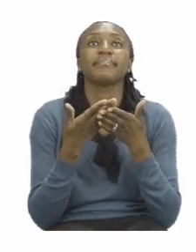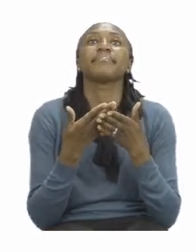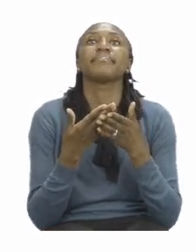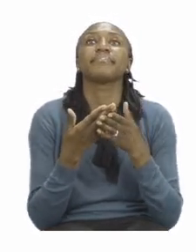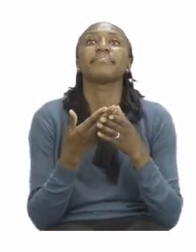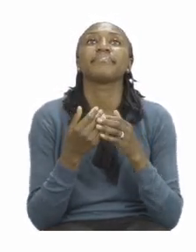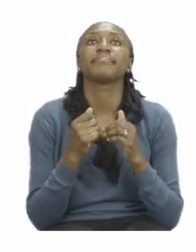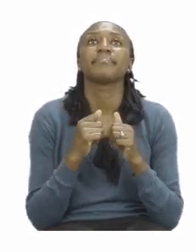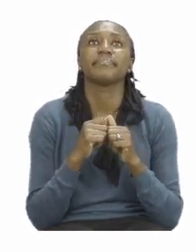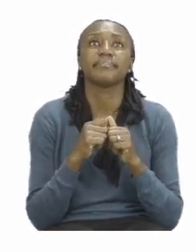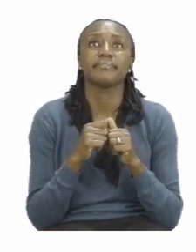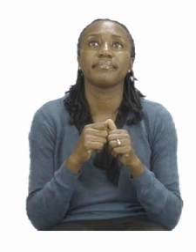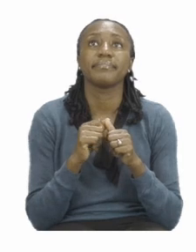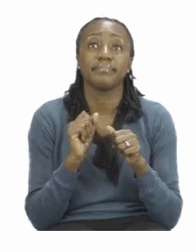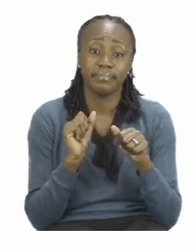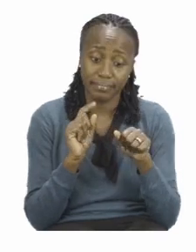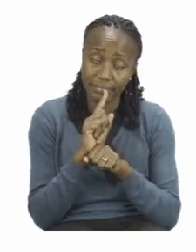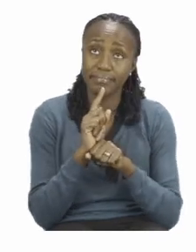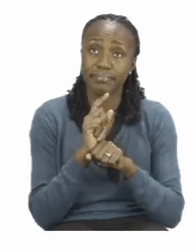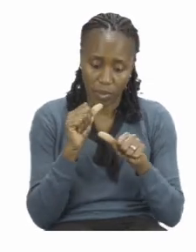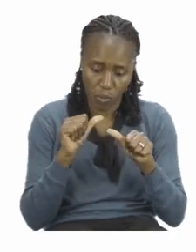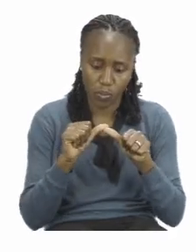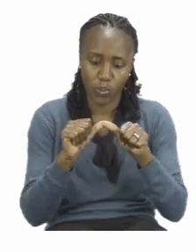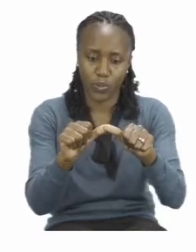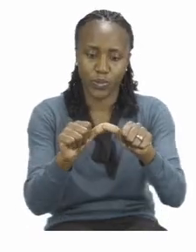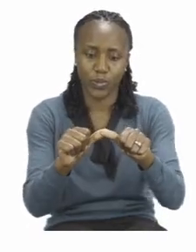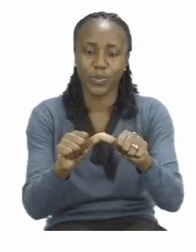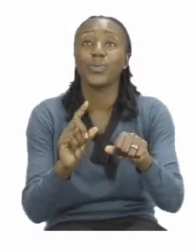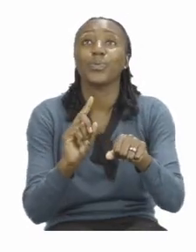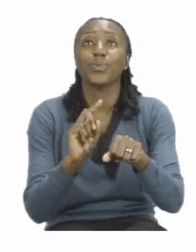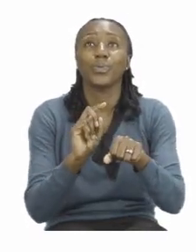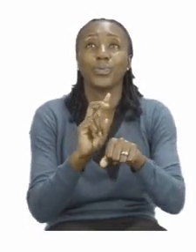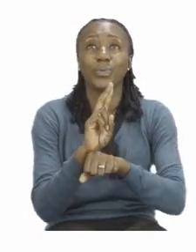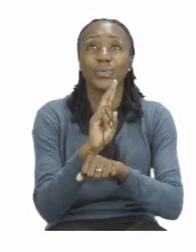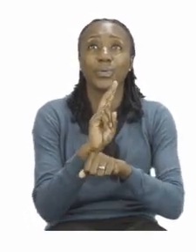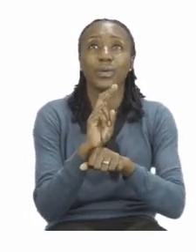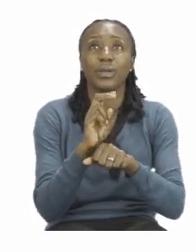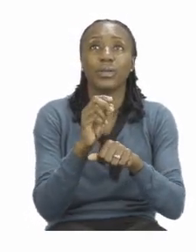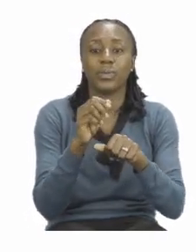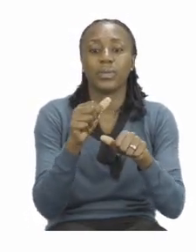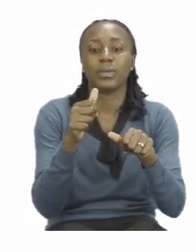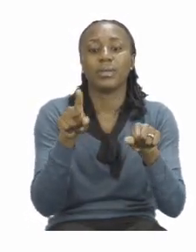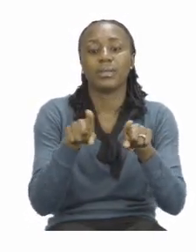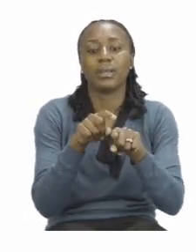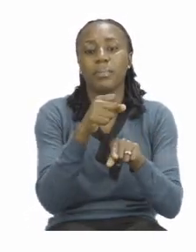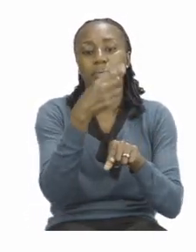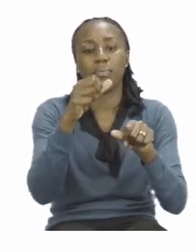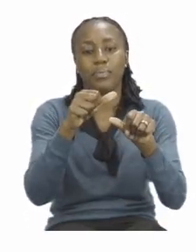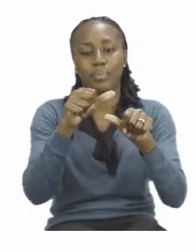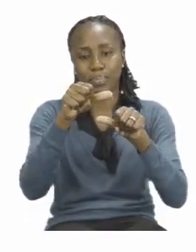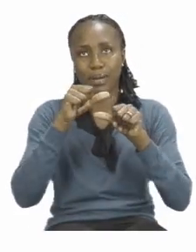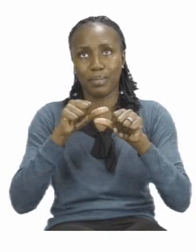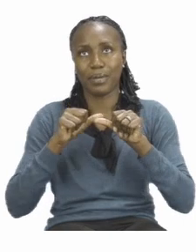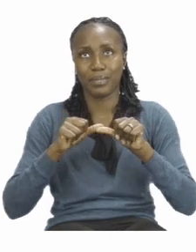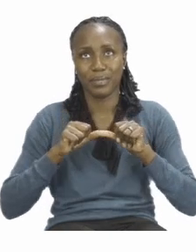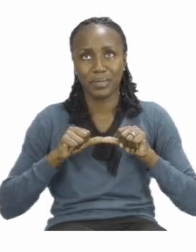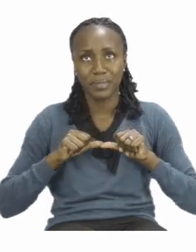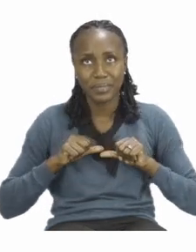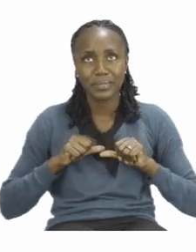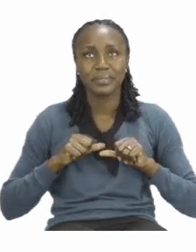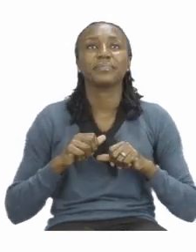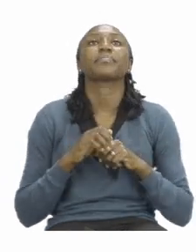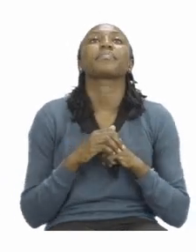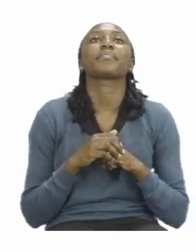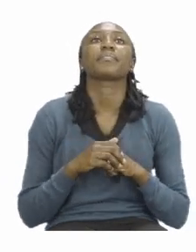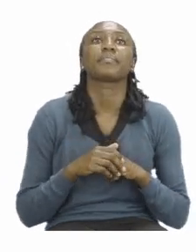yourselves. The only clue I can give you is that we are counting in tens.